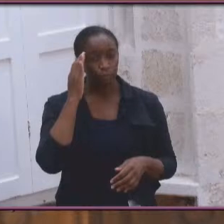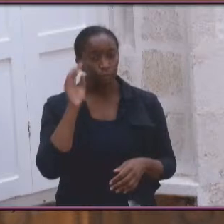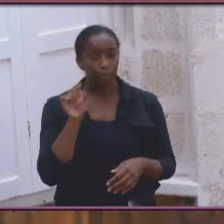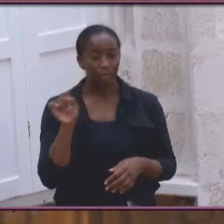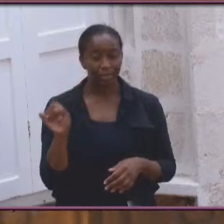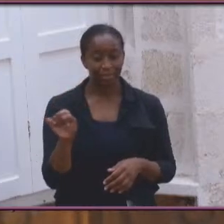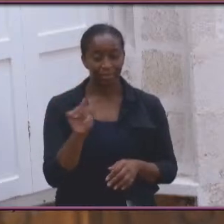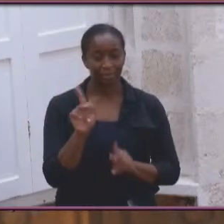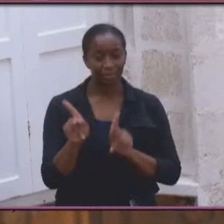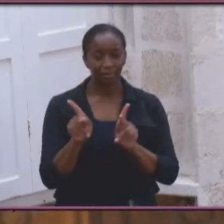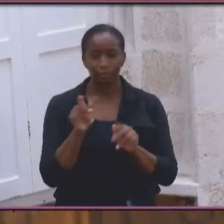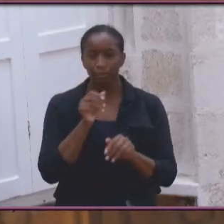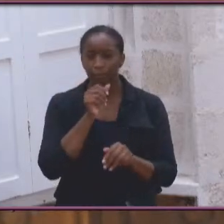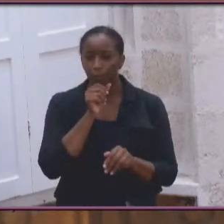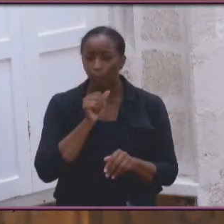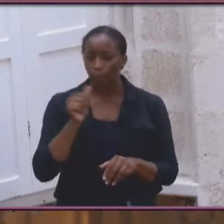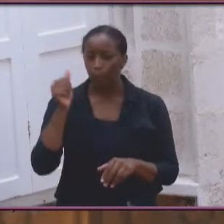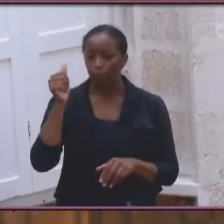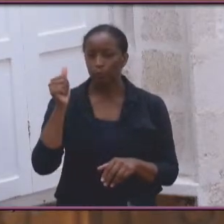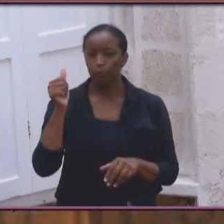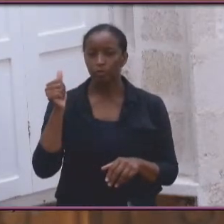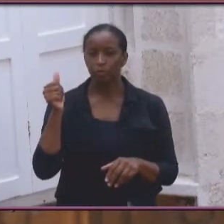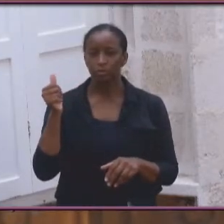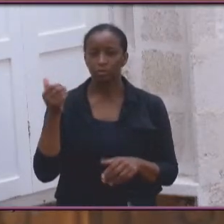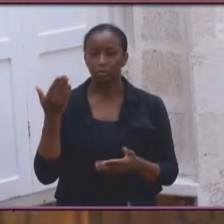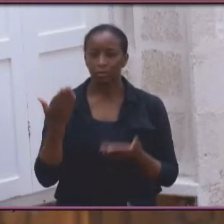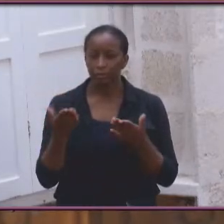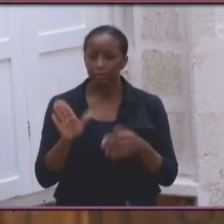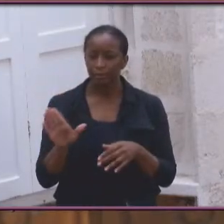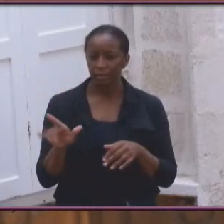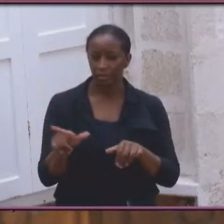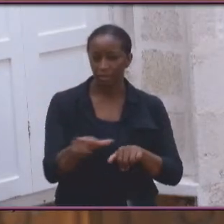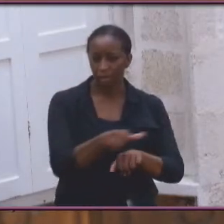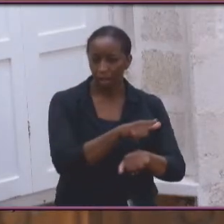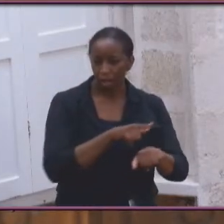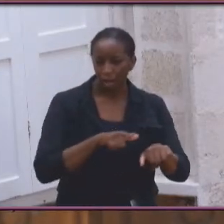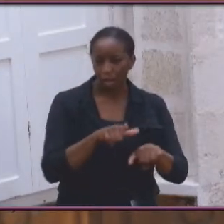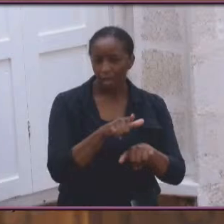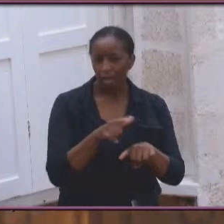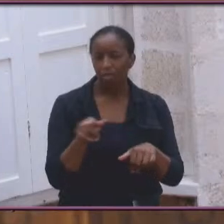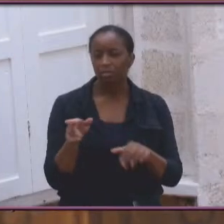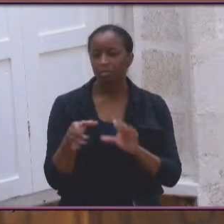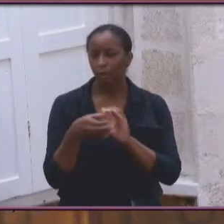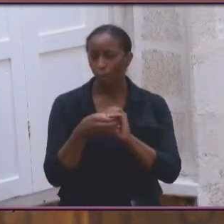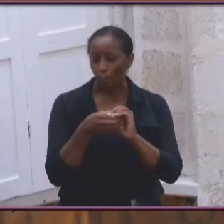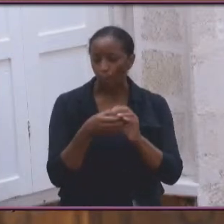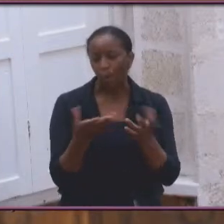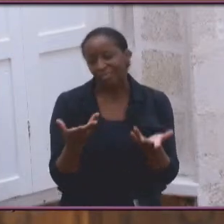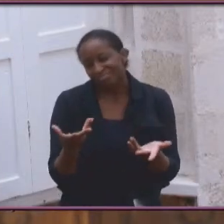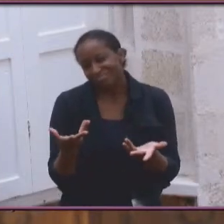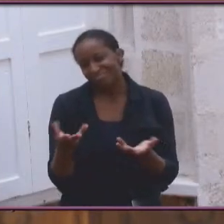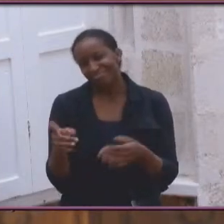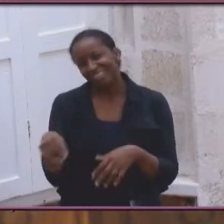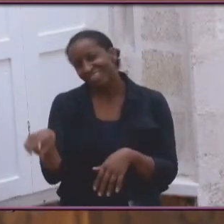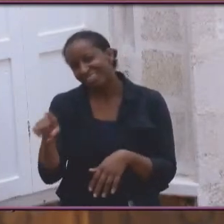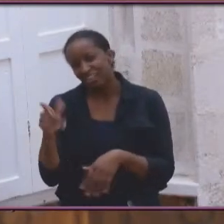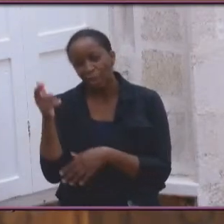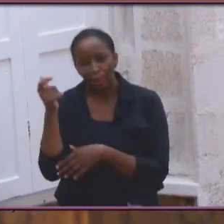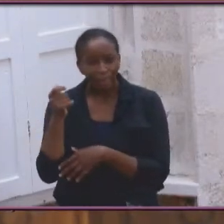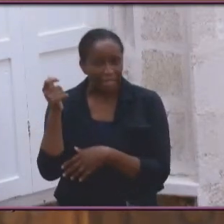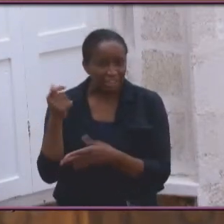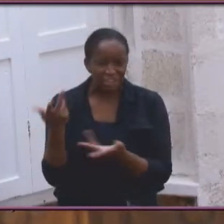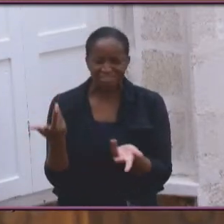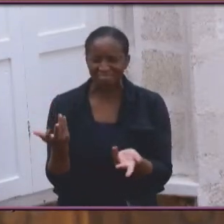Health, when they find them, the properties, bushy and all that, we do intervene. because obviously their pensioners and they can't